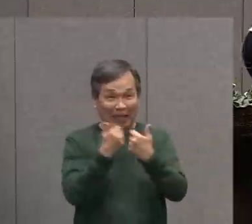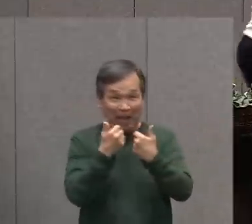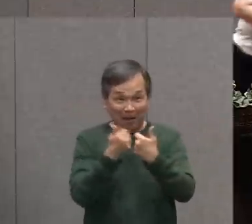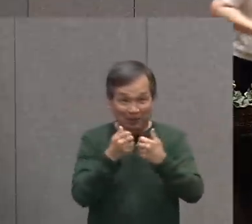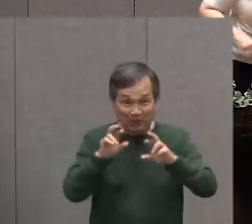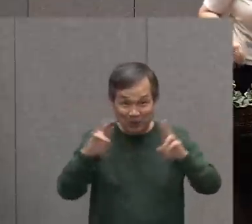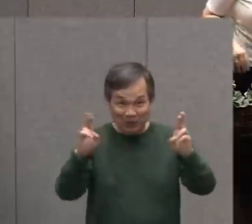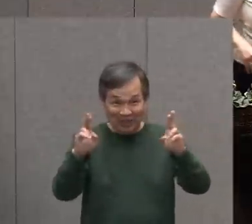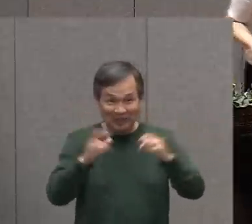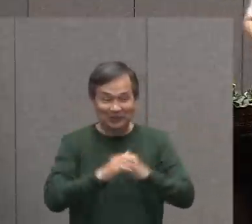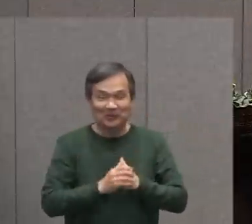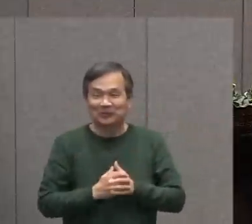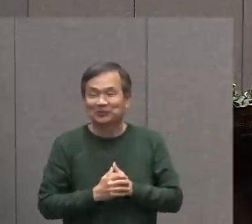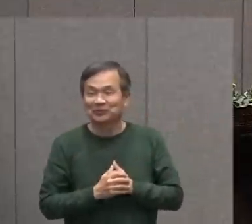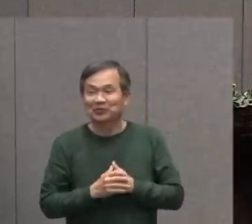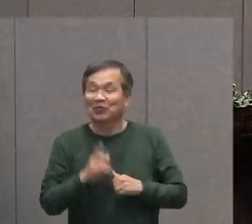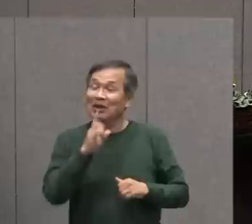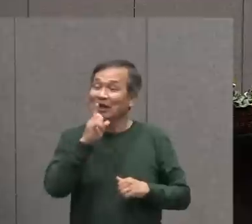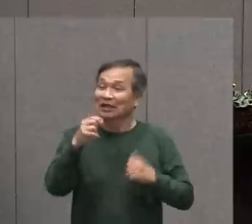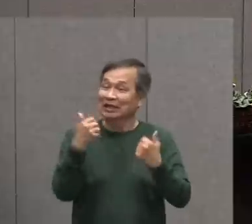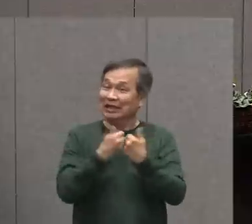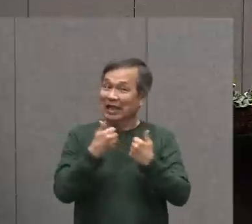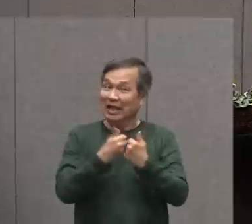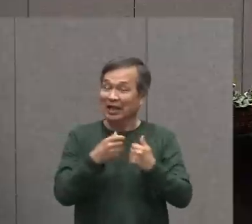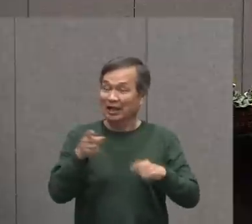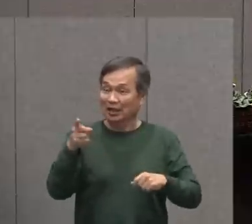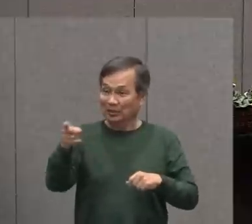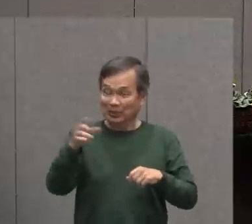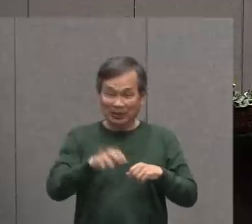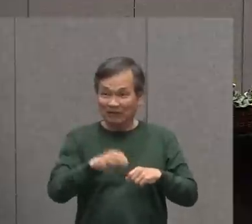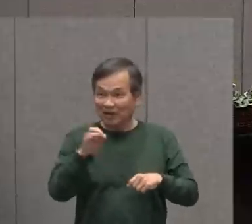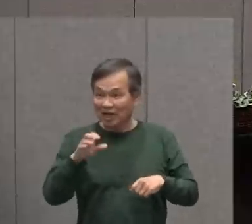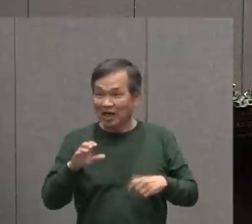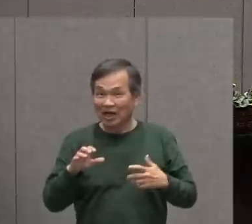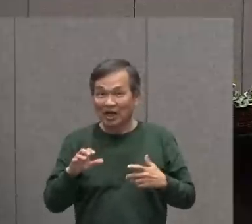to play today is actually a game that you can find on